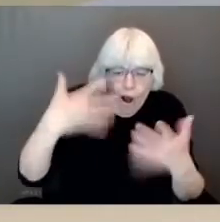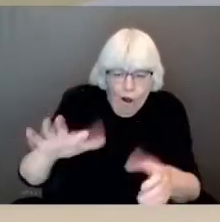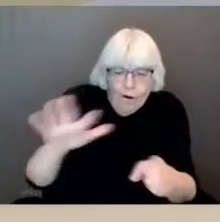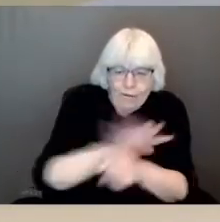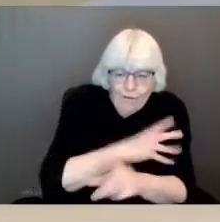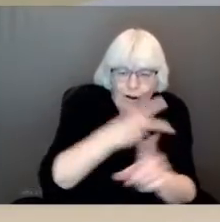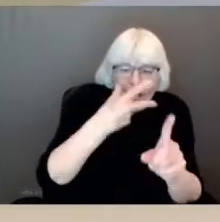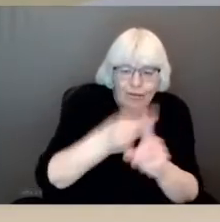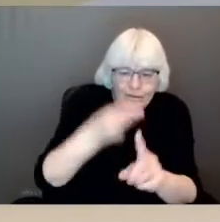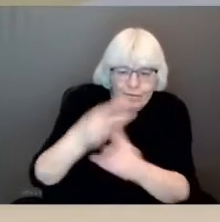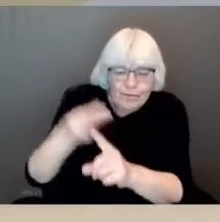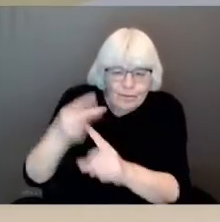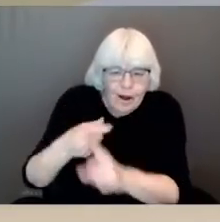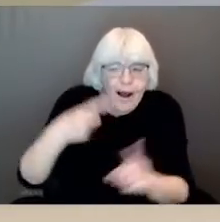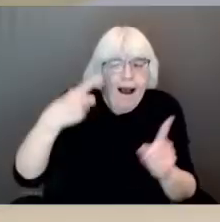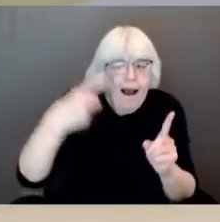throughout